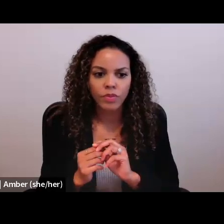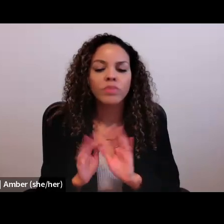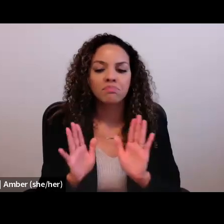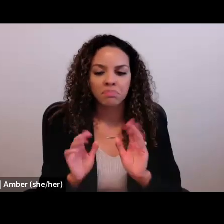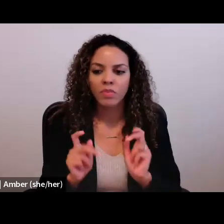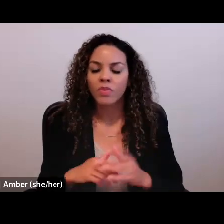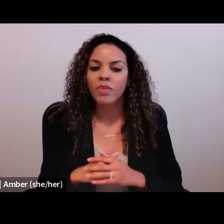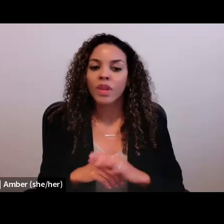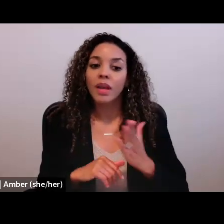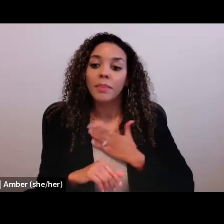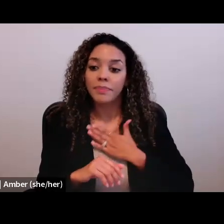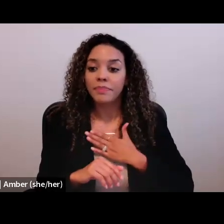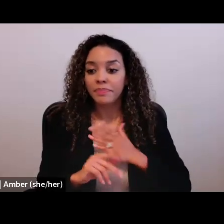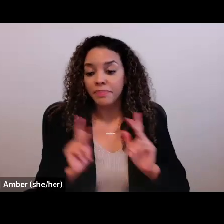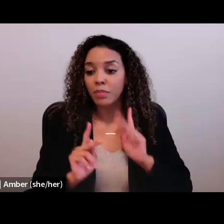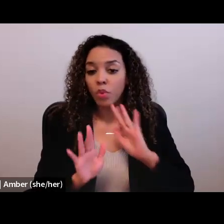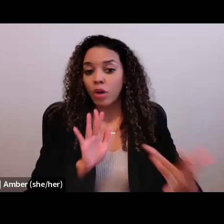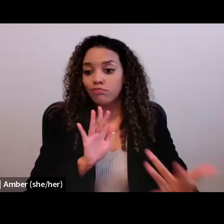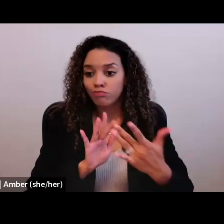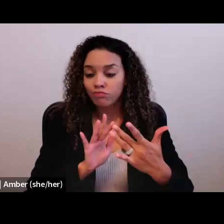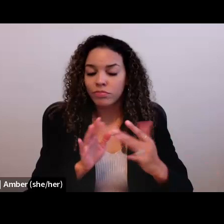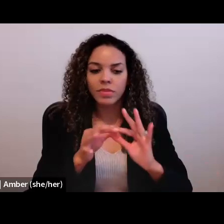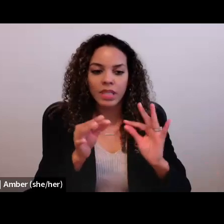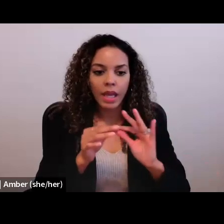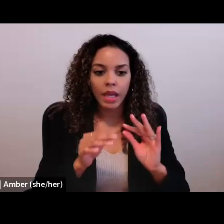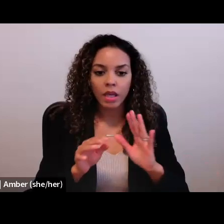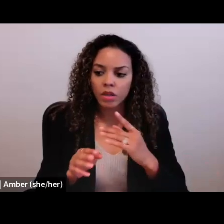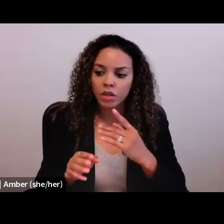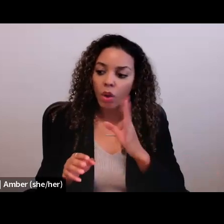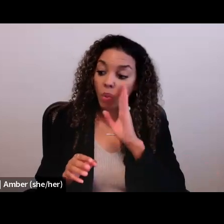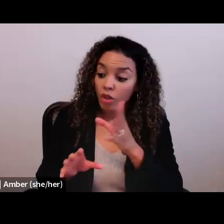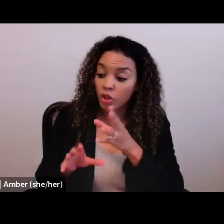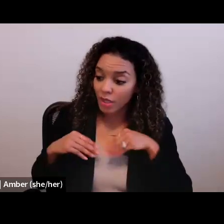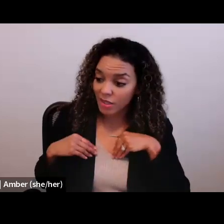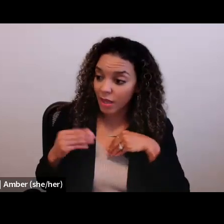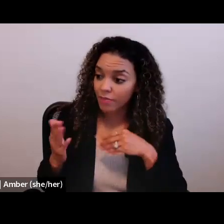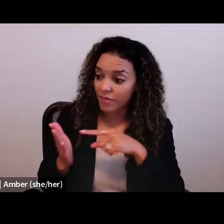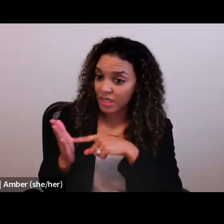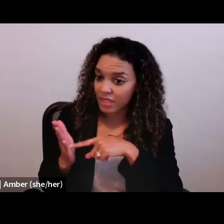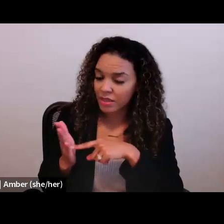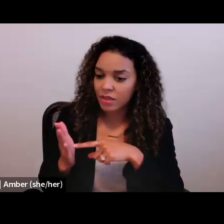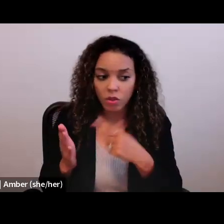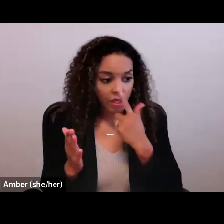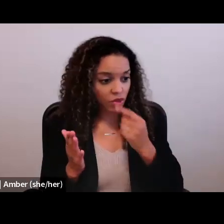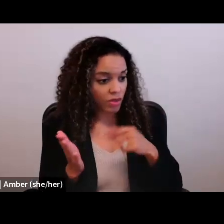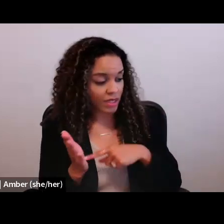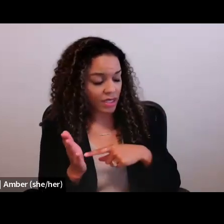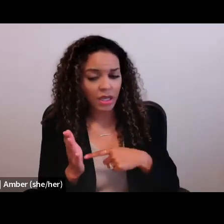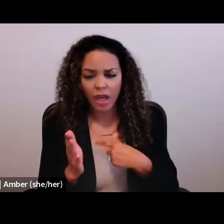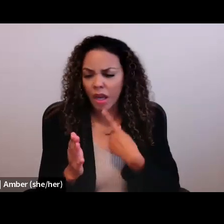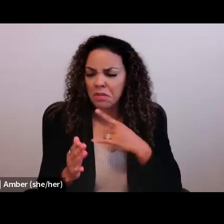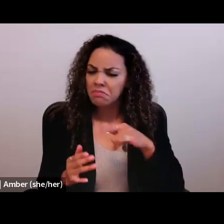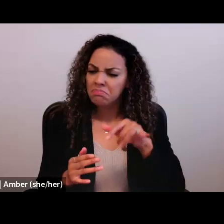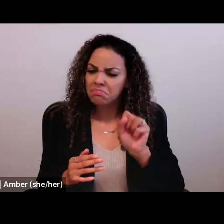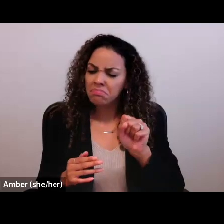Oh, people reach out to me and will say, will you accept this manuscript? Are you interested in this? And I can say, yes, like, this seems like a